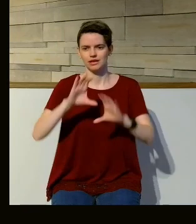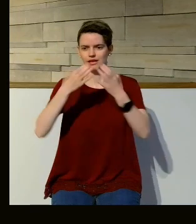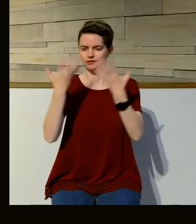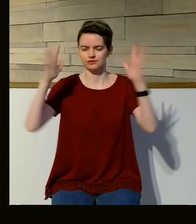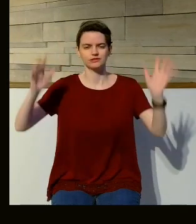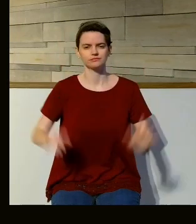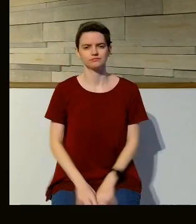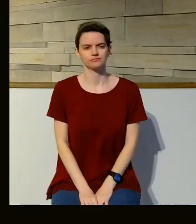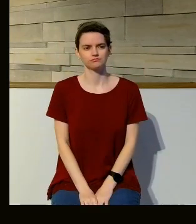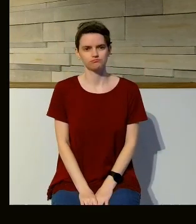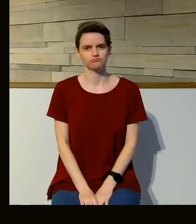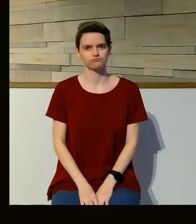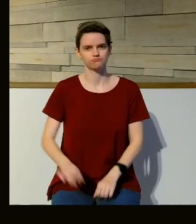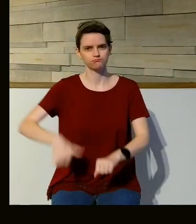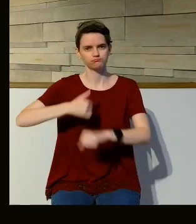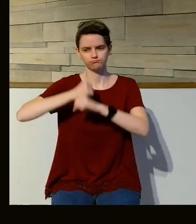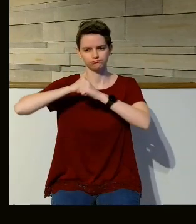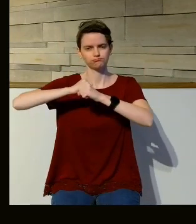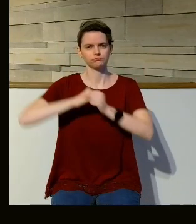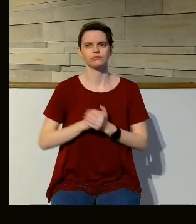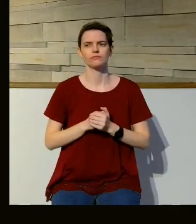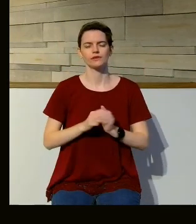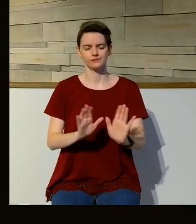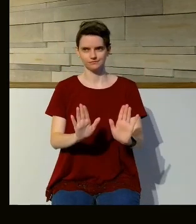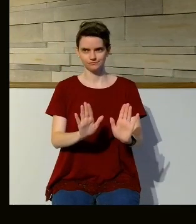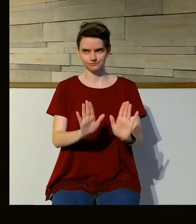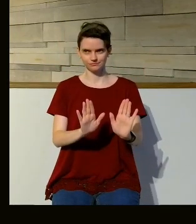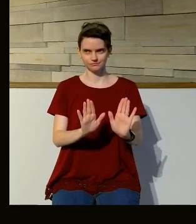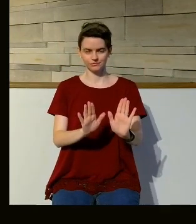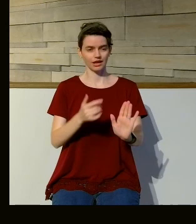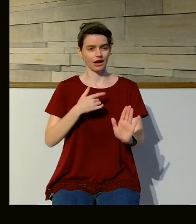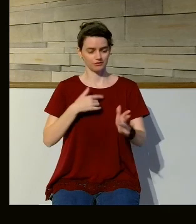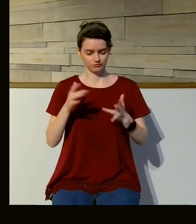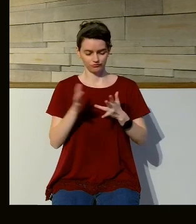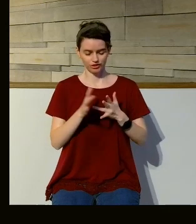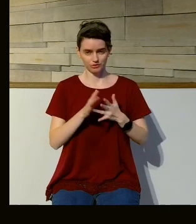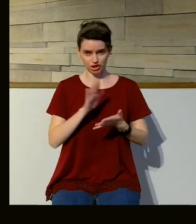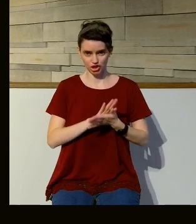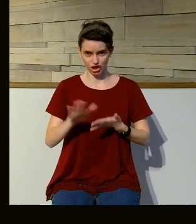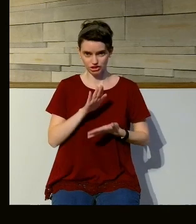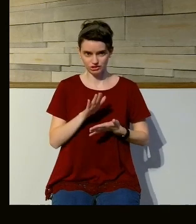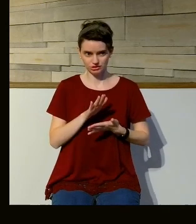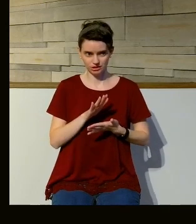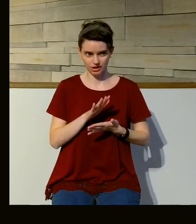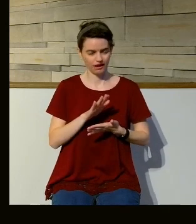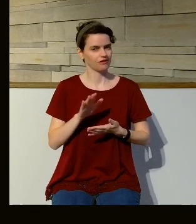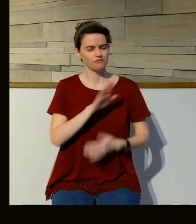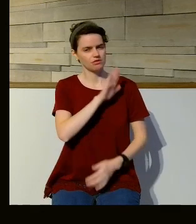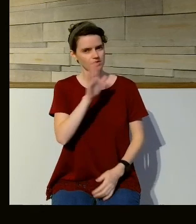dismissed. Stronghold. Now, I was a freshman in college. Not only had I never